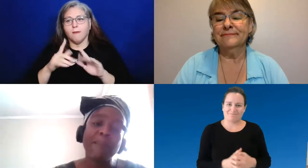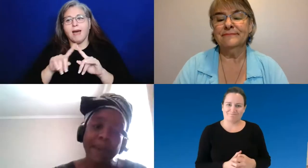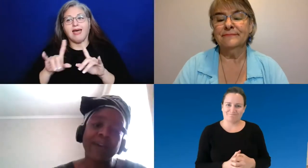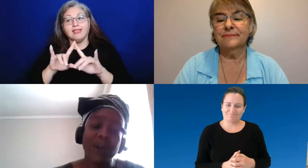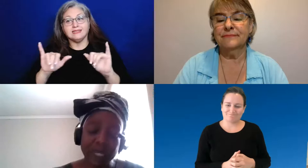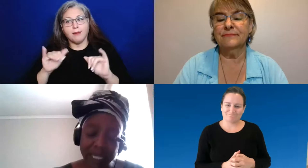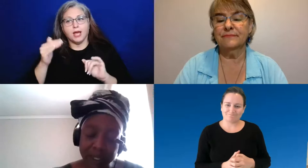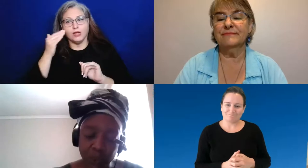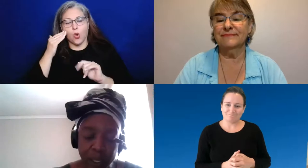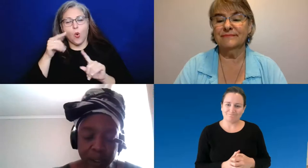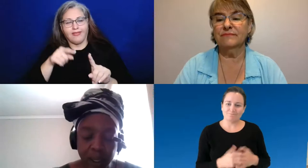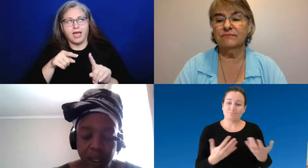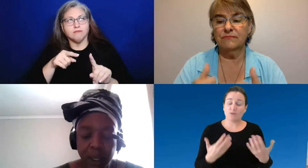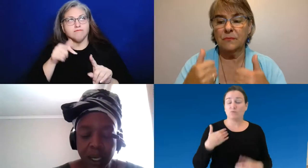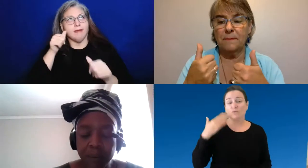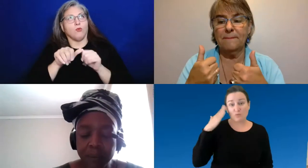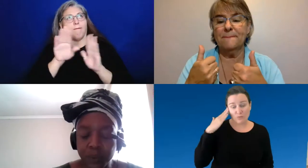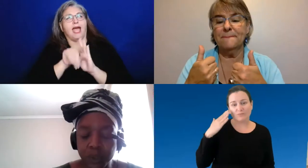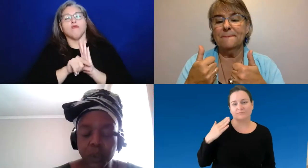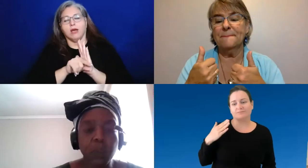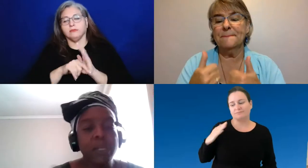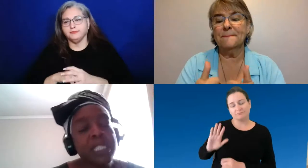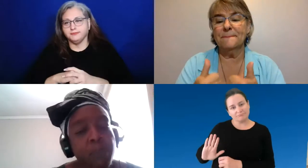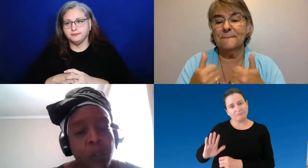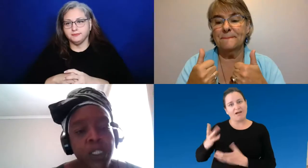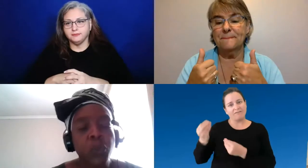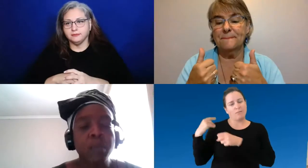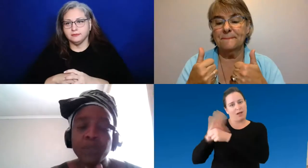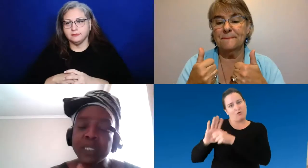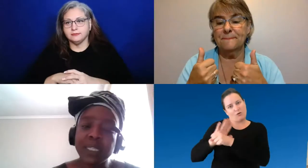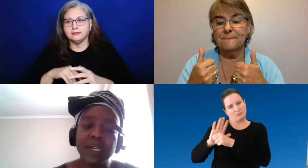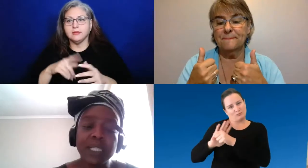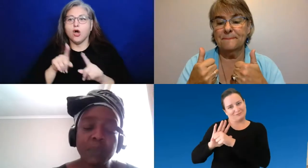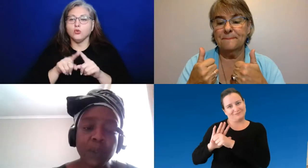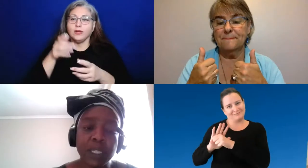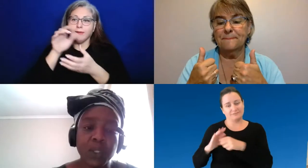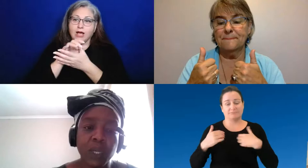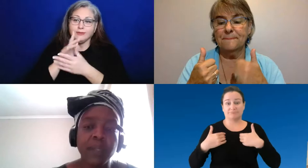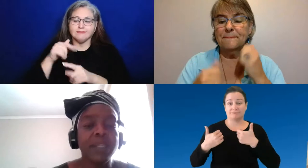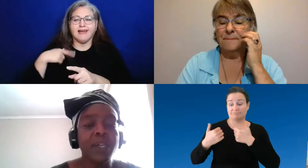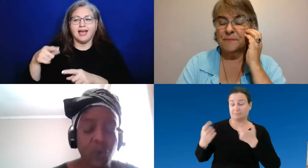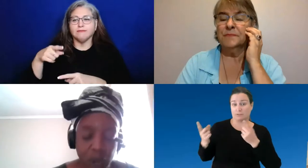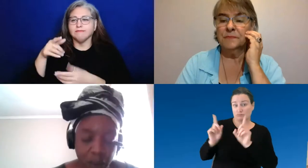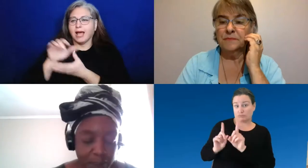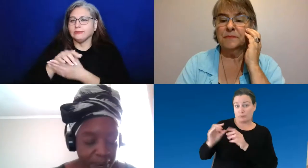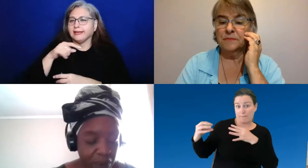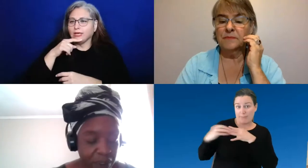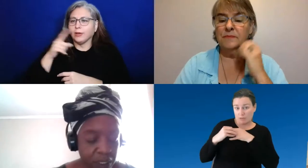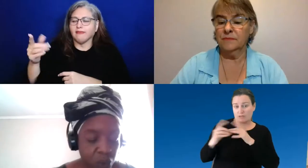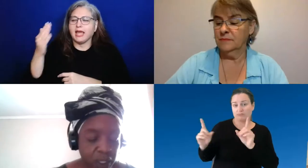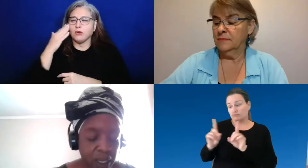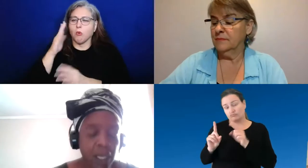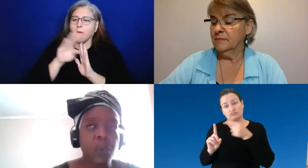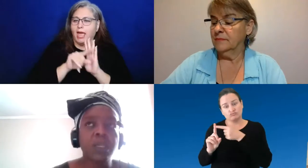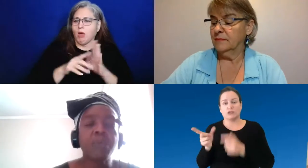know their background as well. The spouse as well, because it's a hearing spouse as well, they know our background